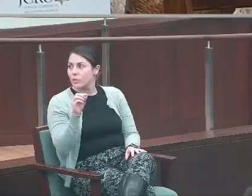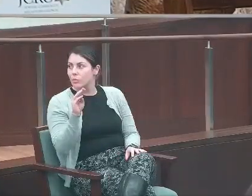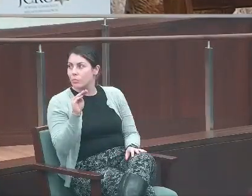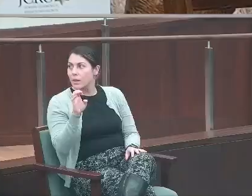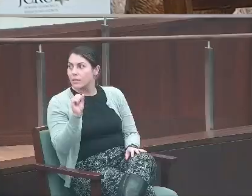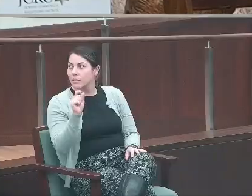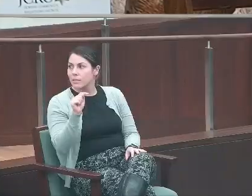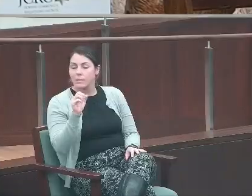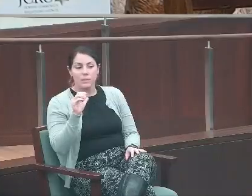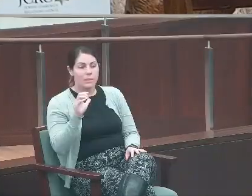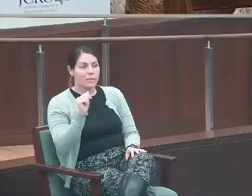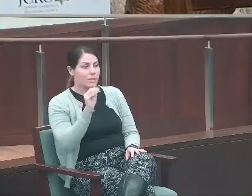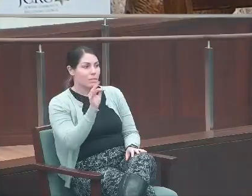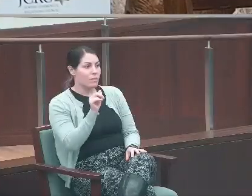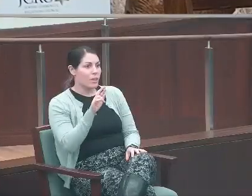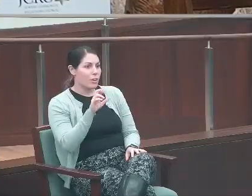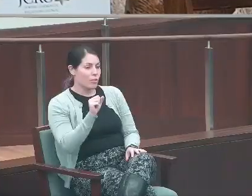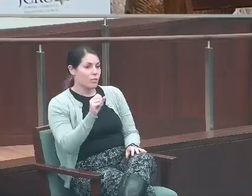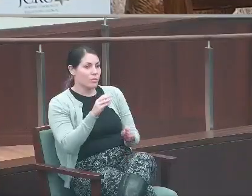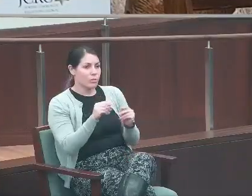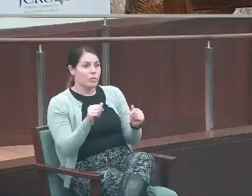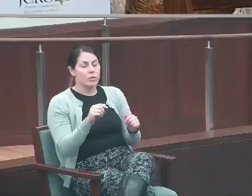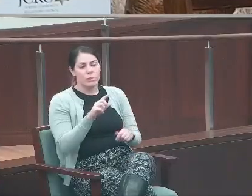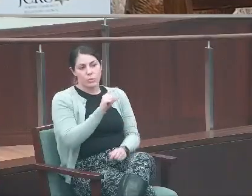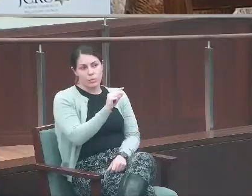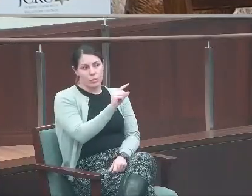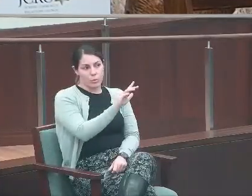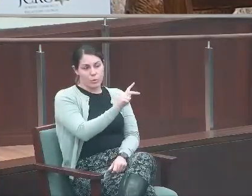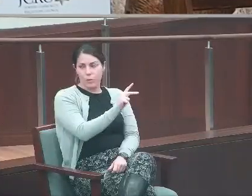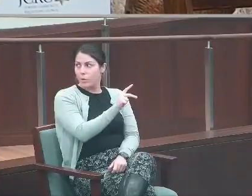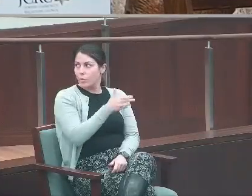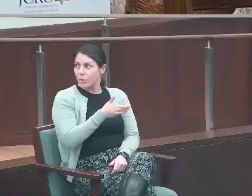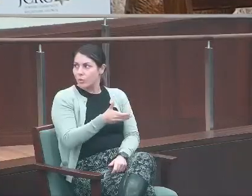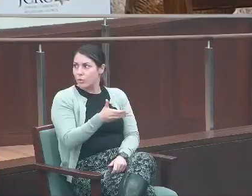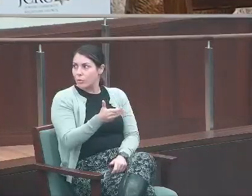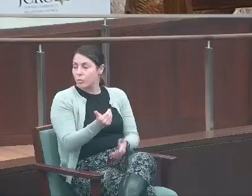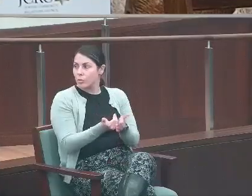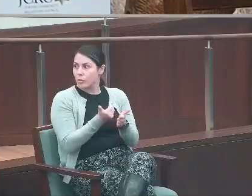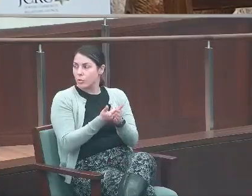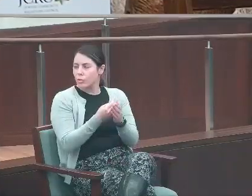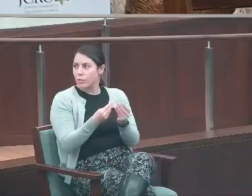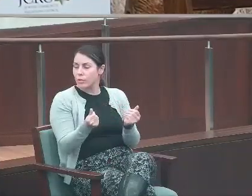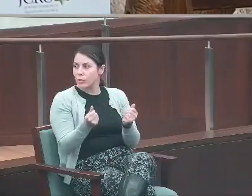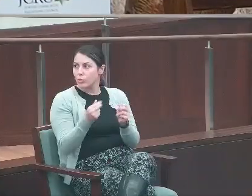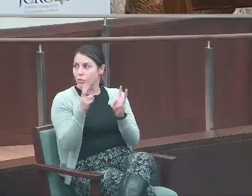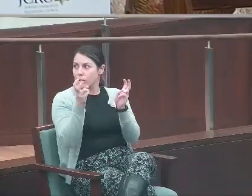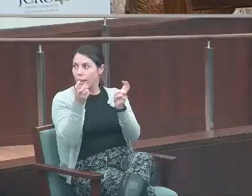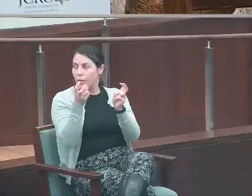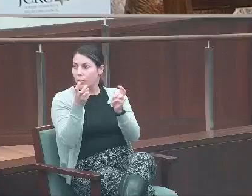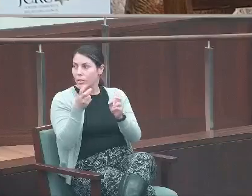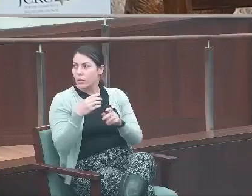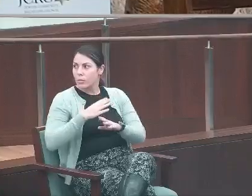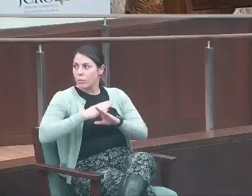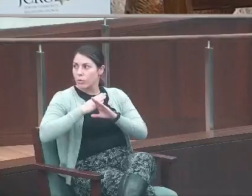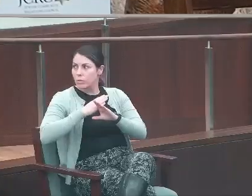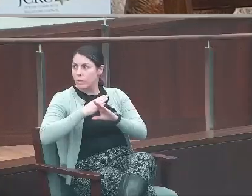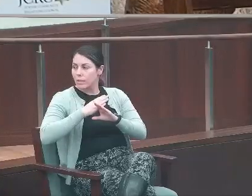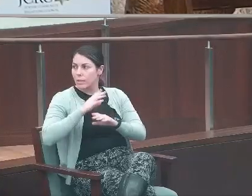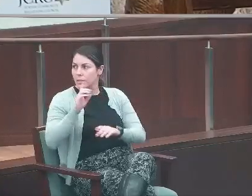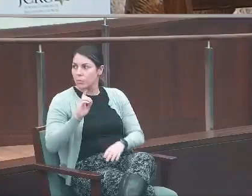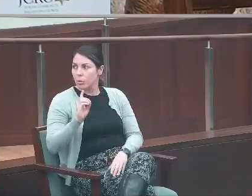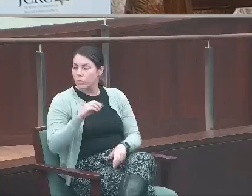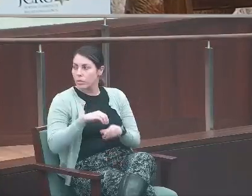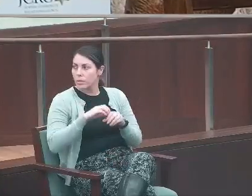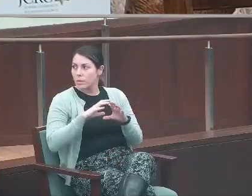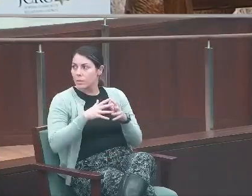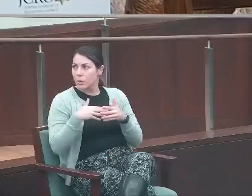And in 2023, our committee produced a JCRC policy resolution entitled Protecting Democracy in